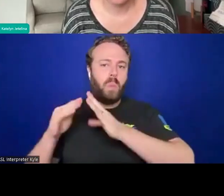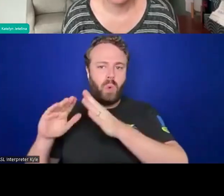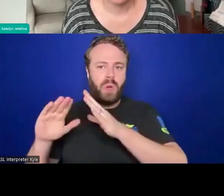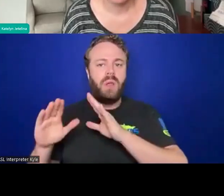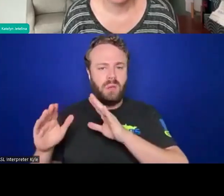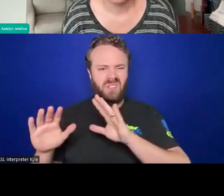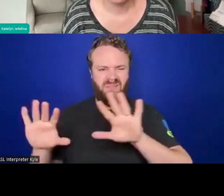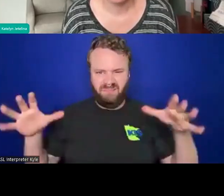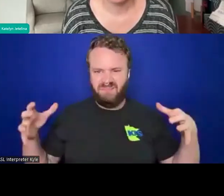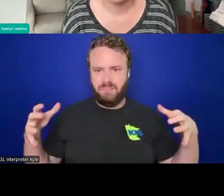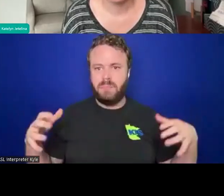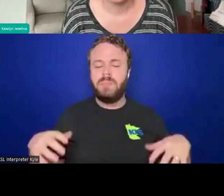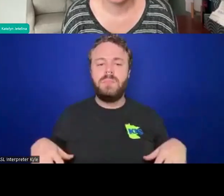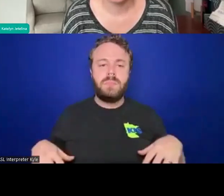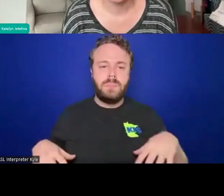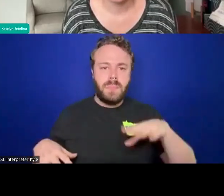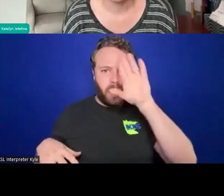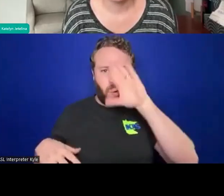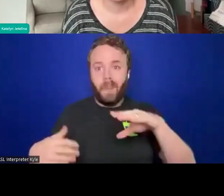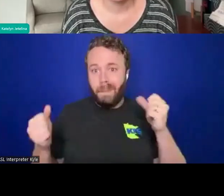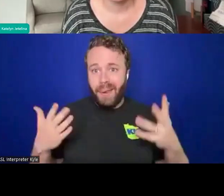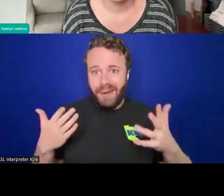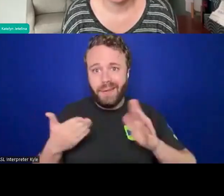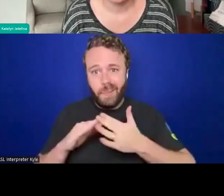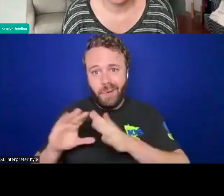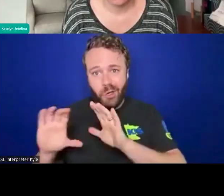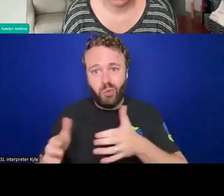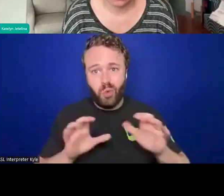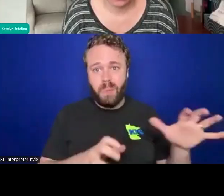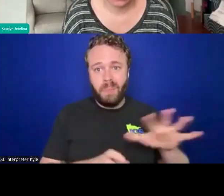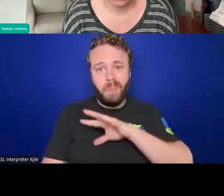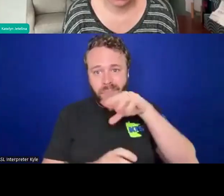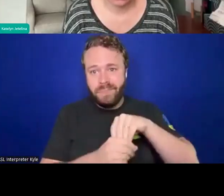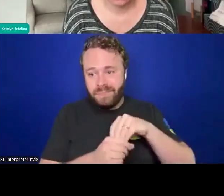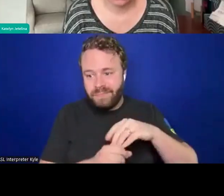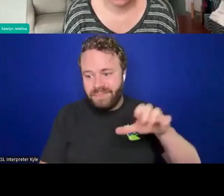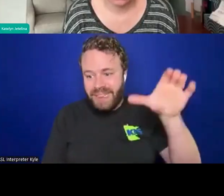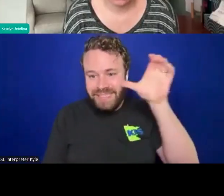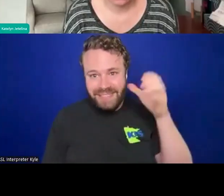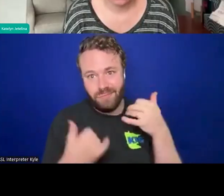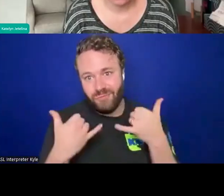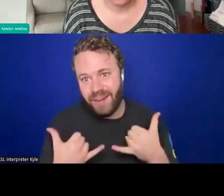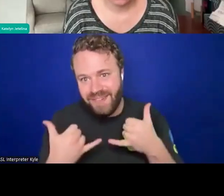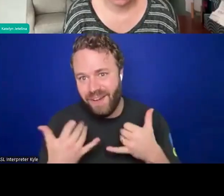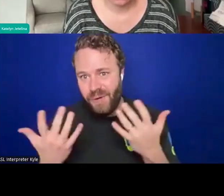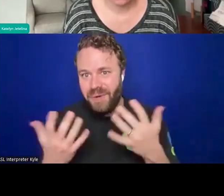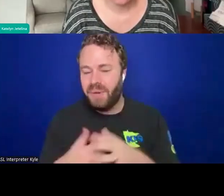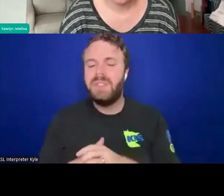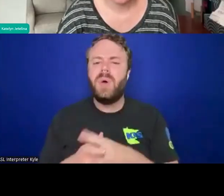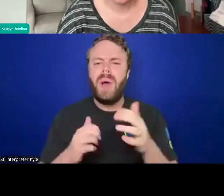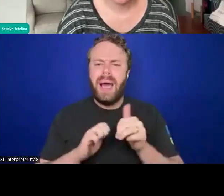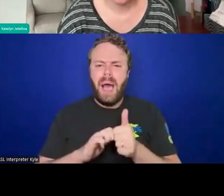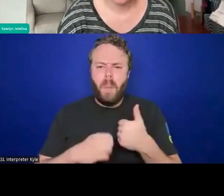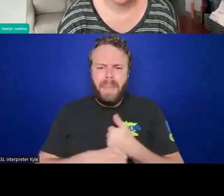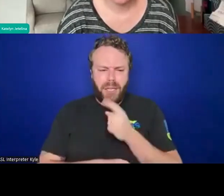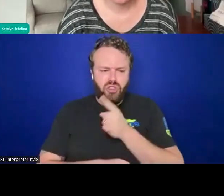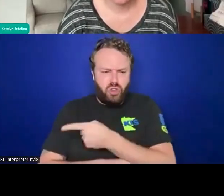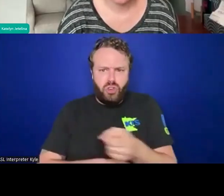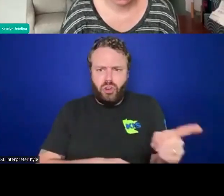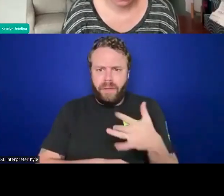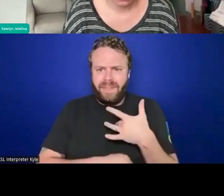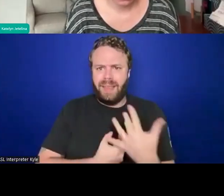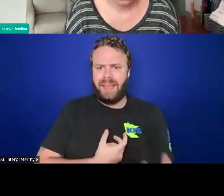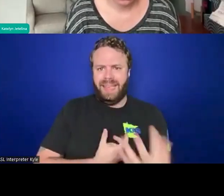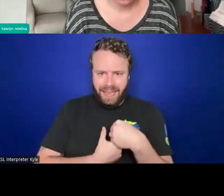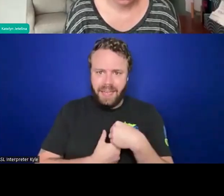I know many of them are probably listening right now. How do we ensure that community groups feel engaged in this work by the institutions